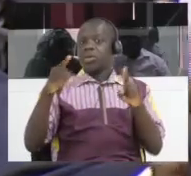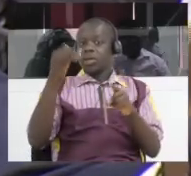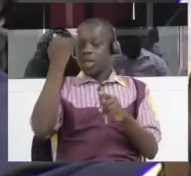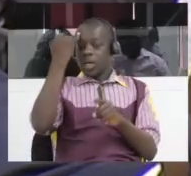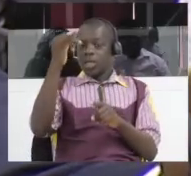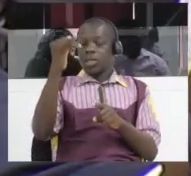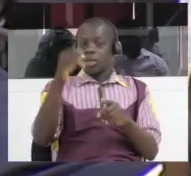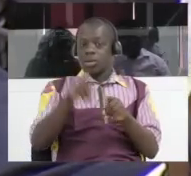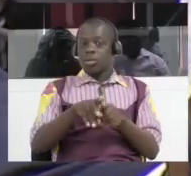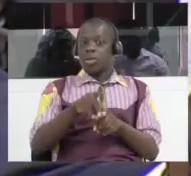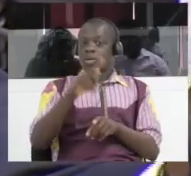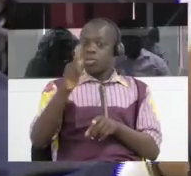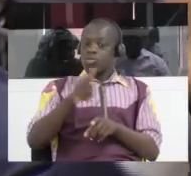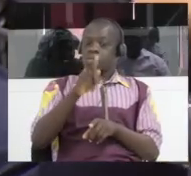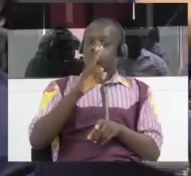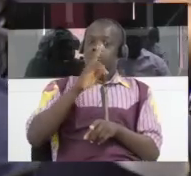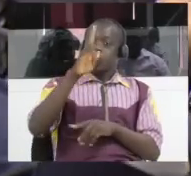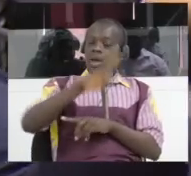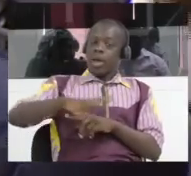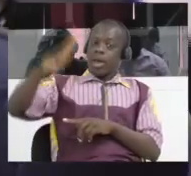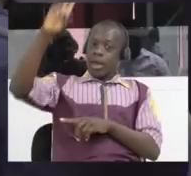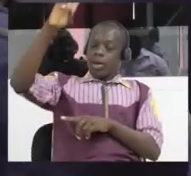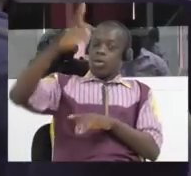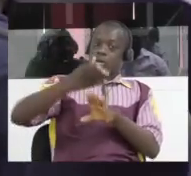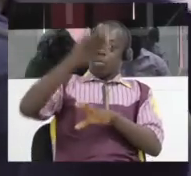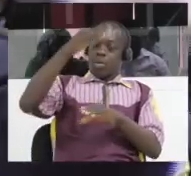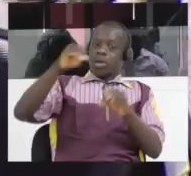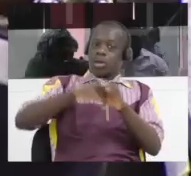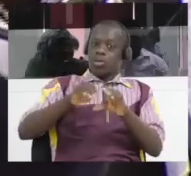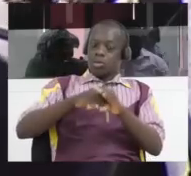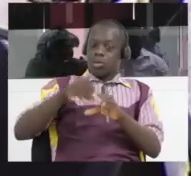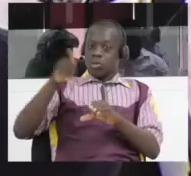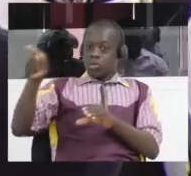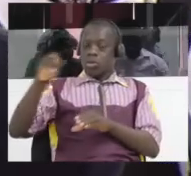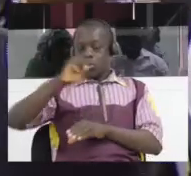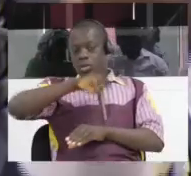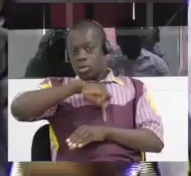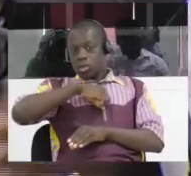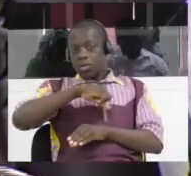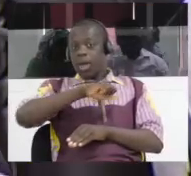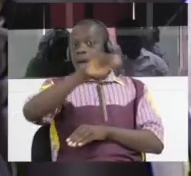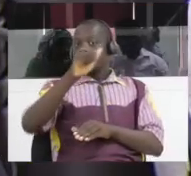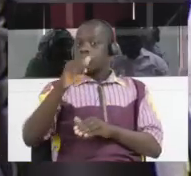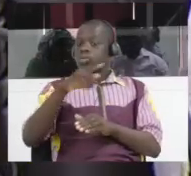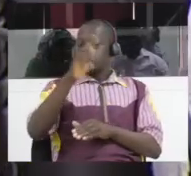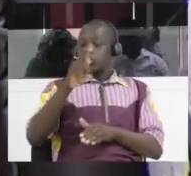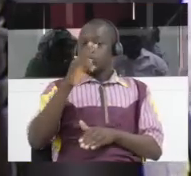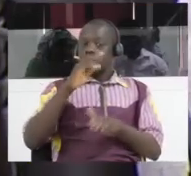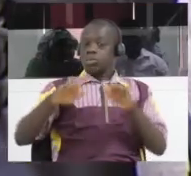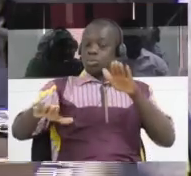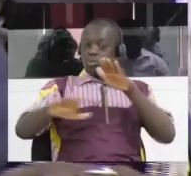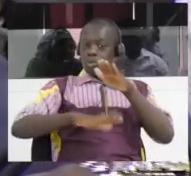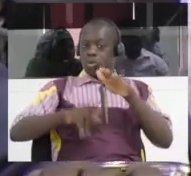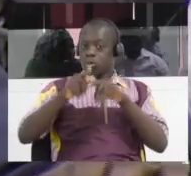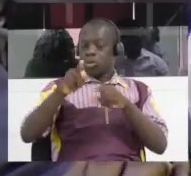there was a difference in perception by those who were higher up, including yourself, and those who were immediately below